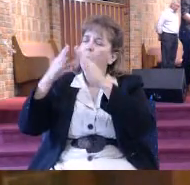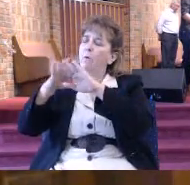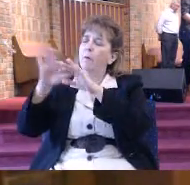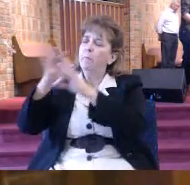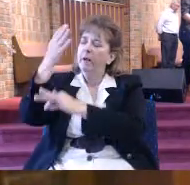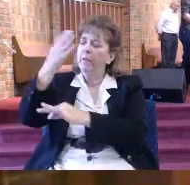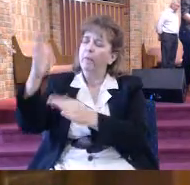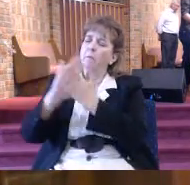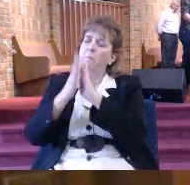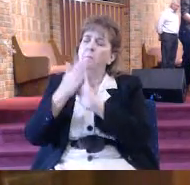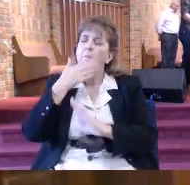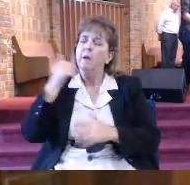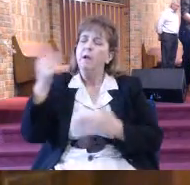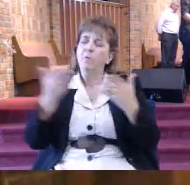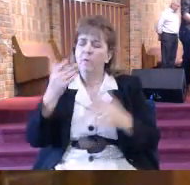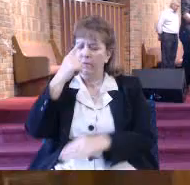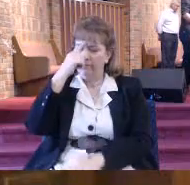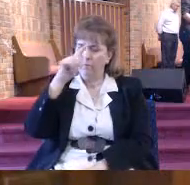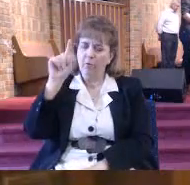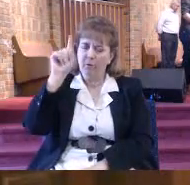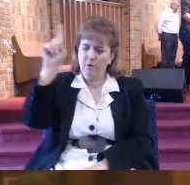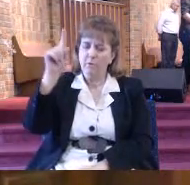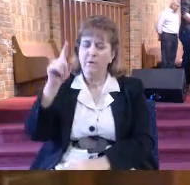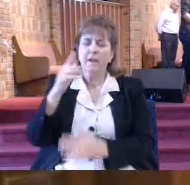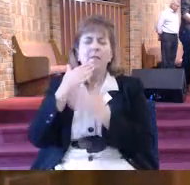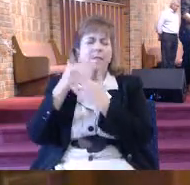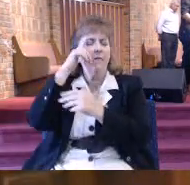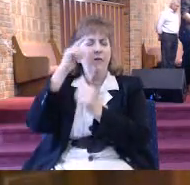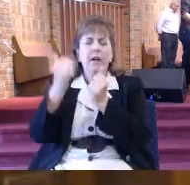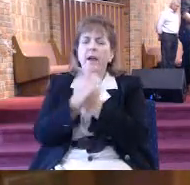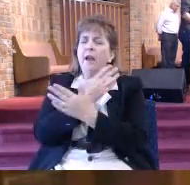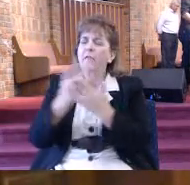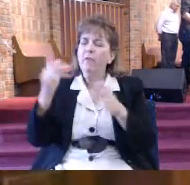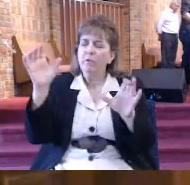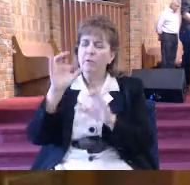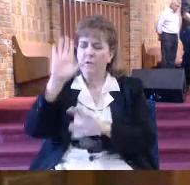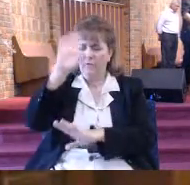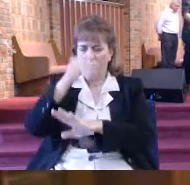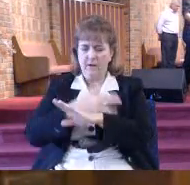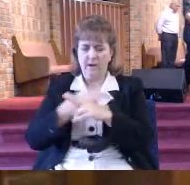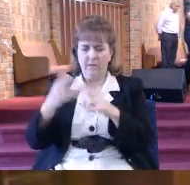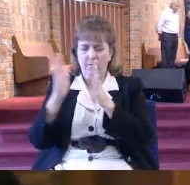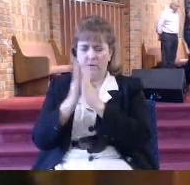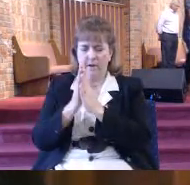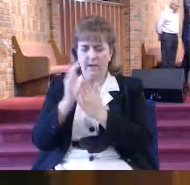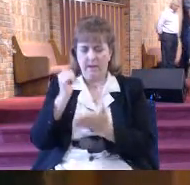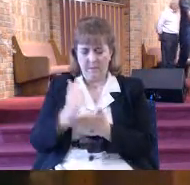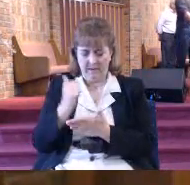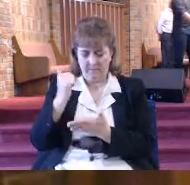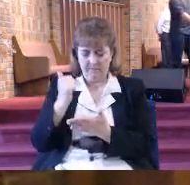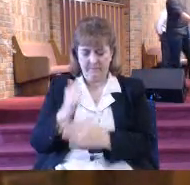be better servants for you. Once again, we thank you for everything you've done for us. It's in your son's name we pray. Amen.